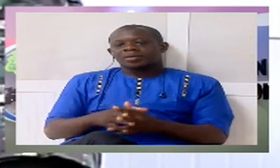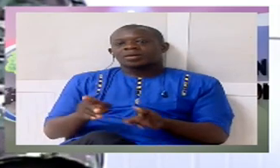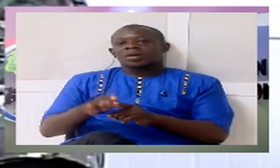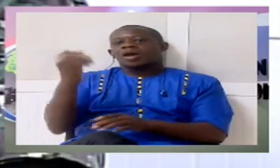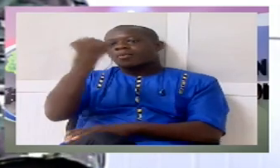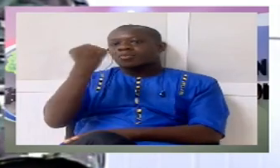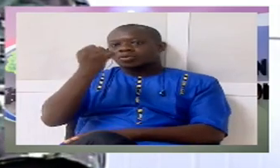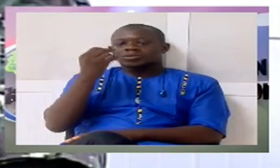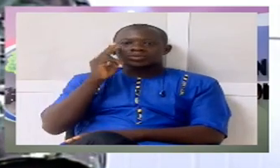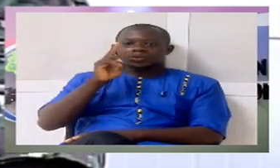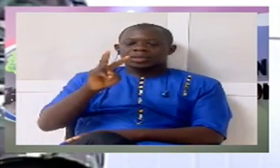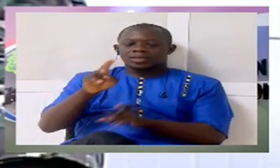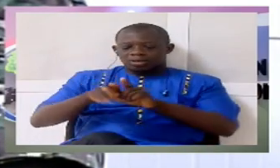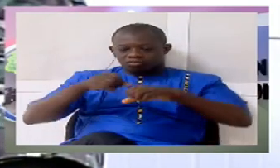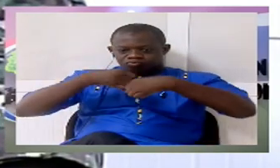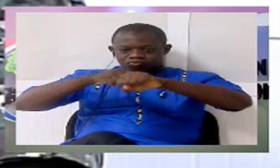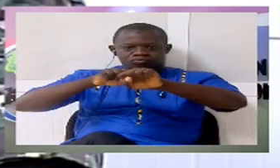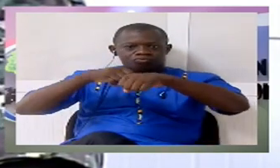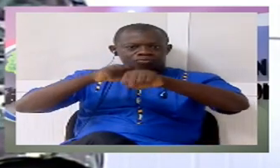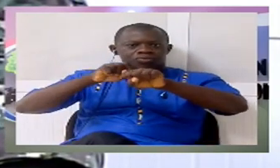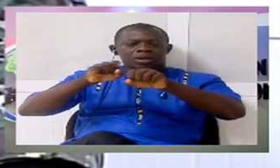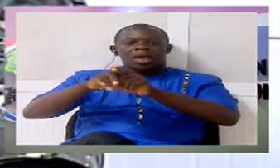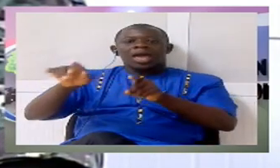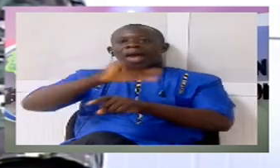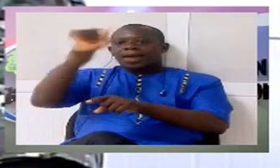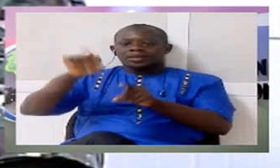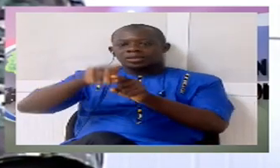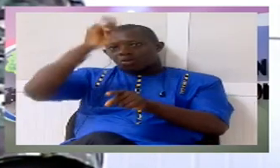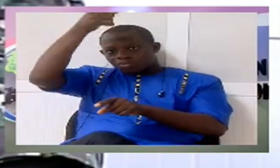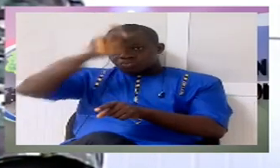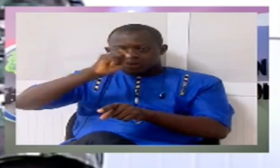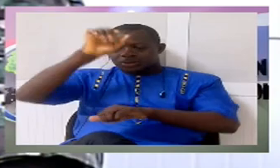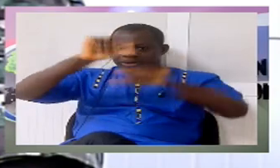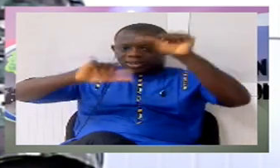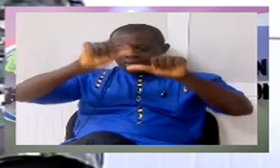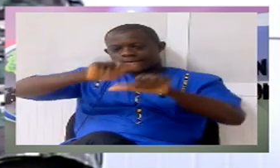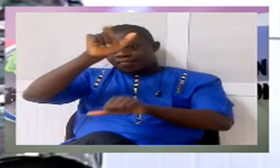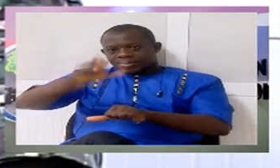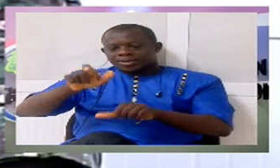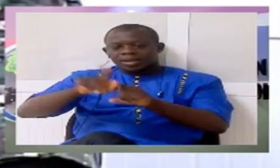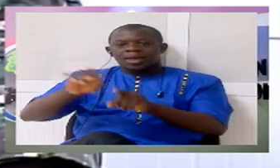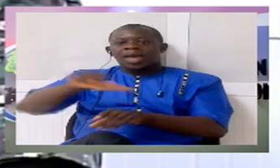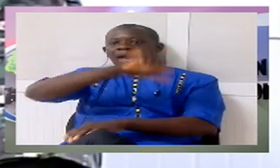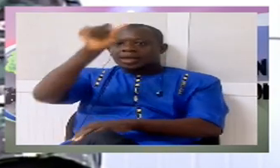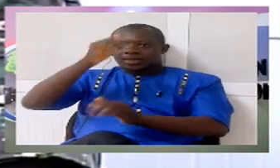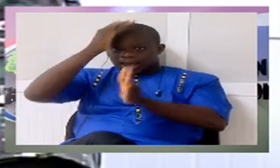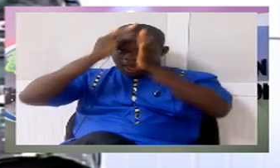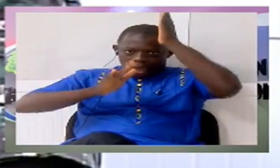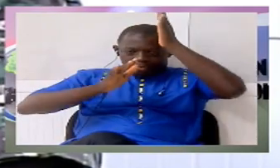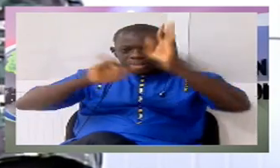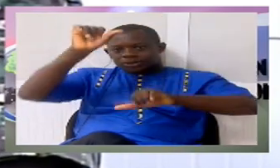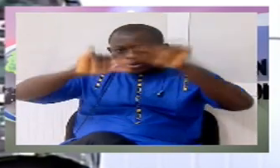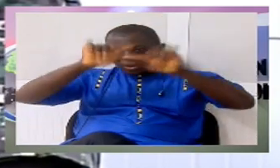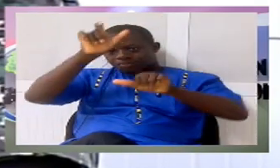gi outrider bi. Outrider, police sweeper, and the police sweeper, military sweeper, and the